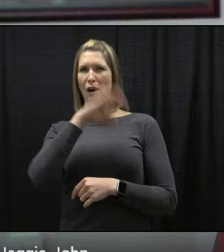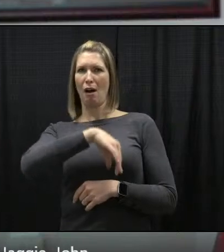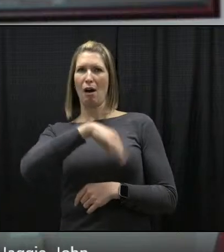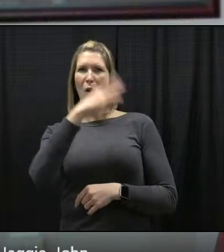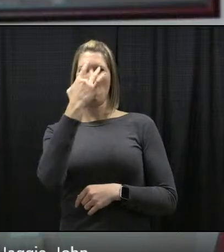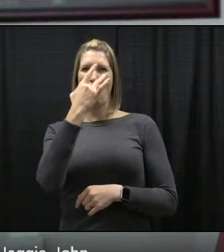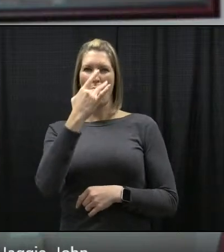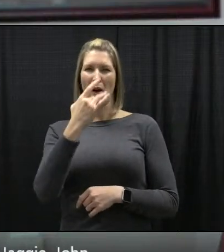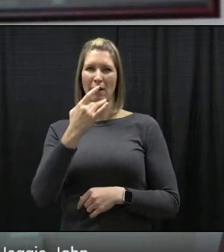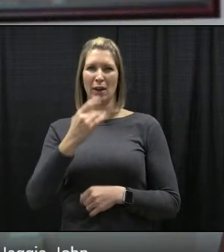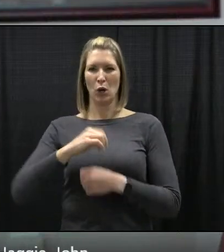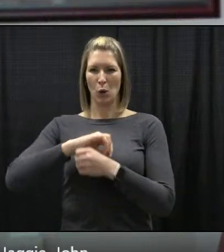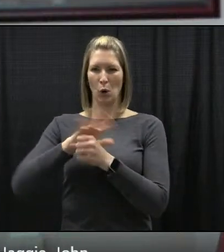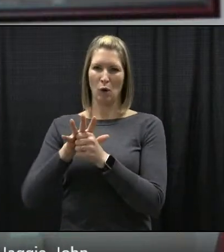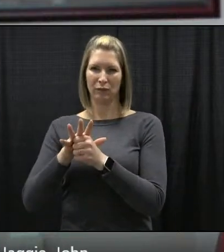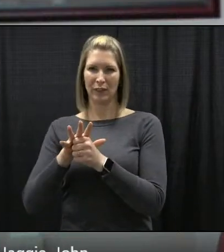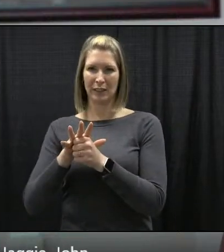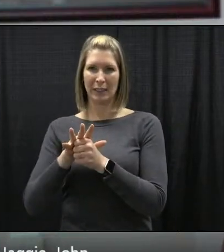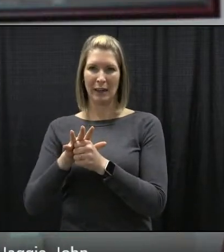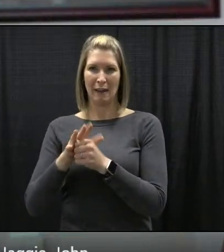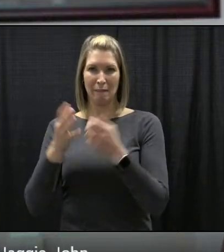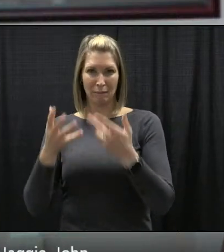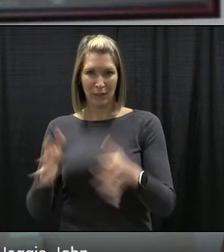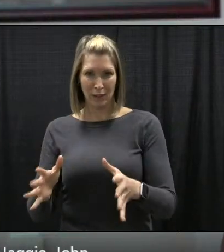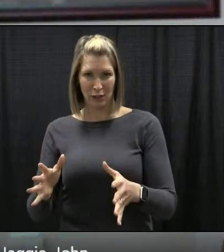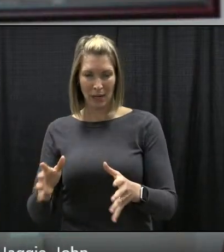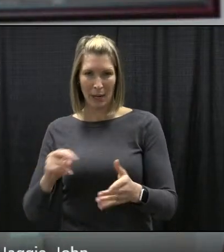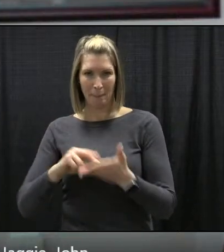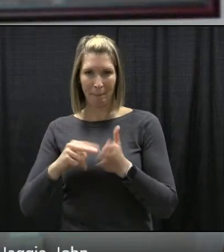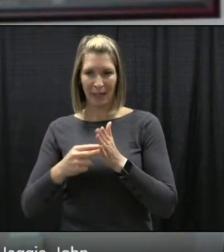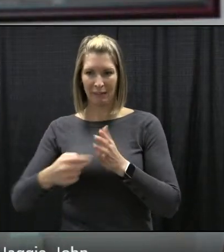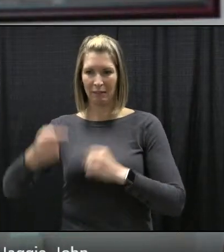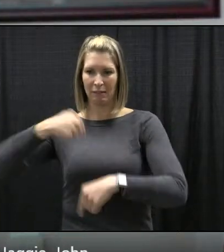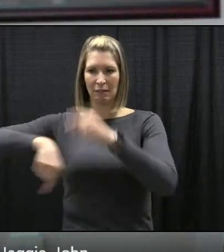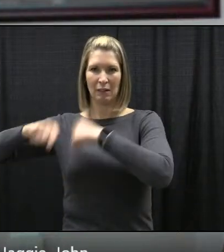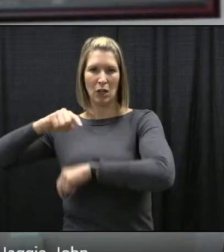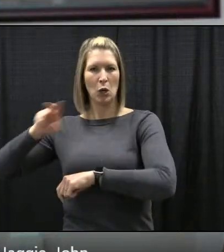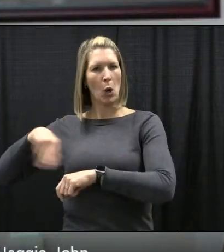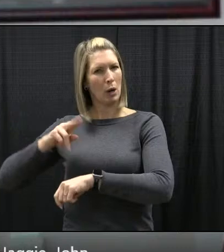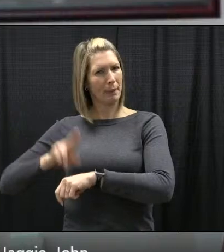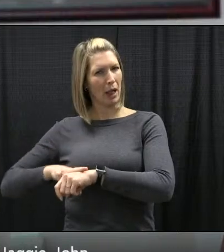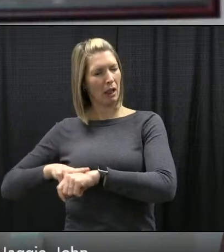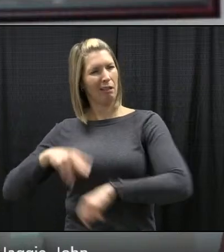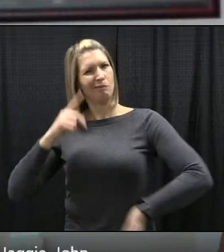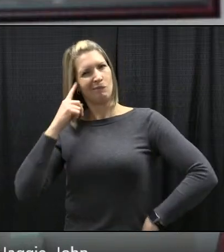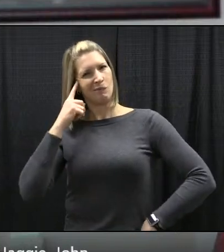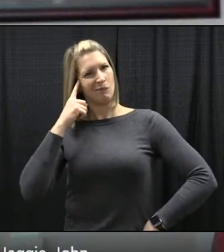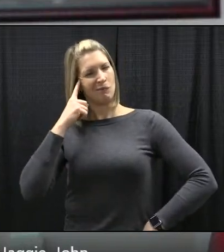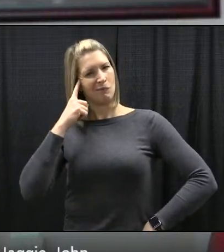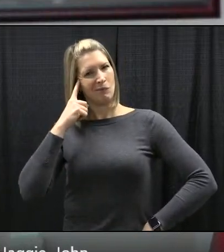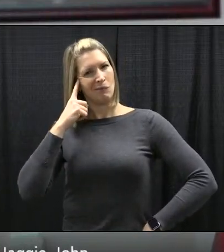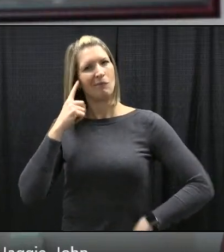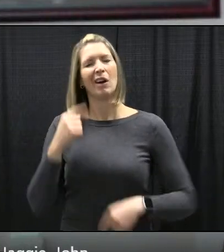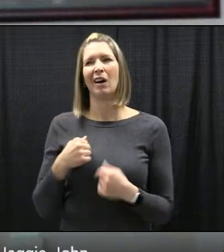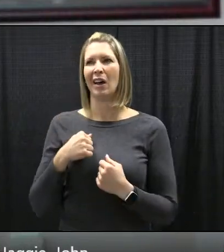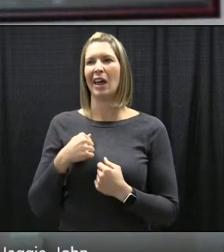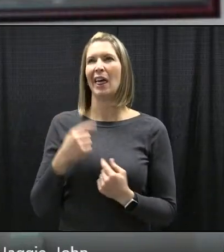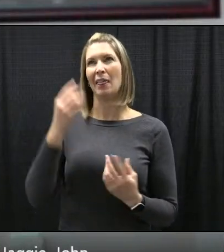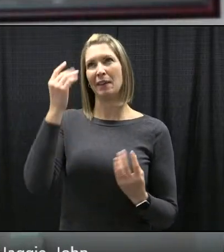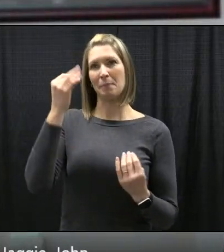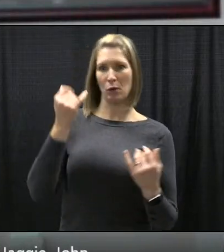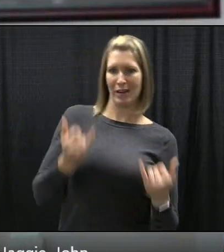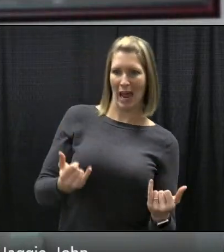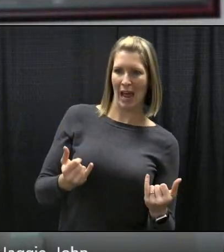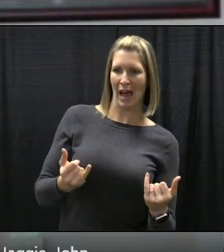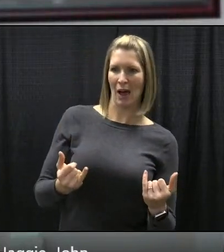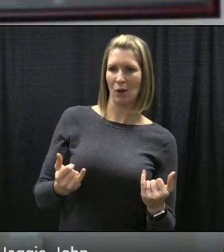of compared was where we are now with where we are in, say, May or June of 2020,